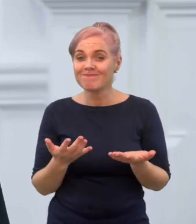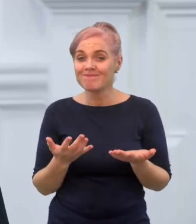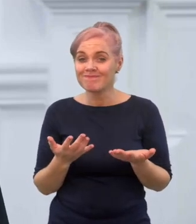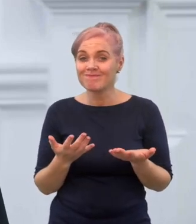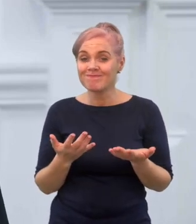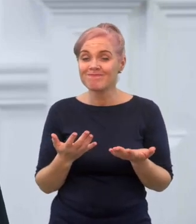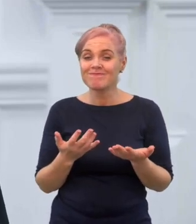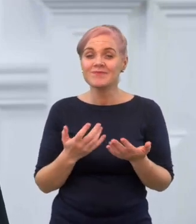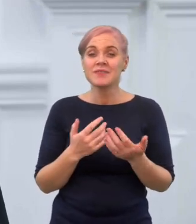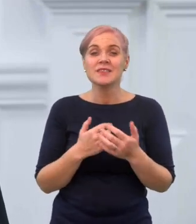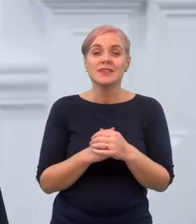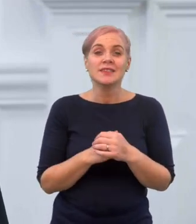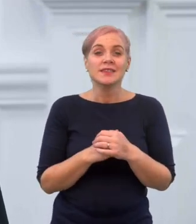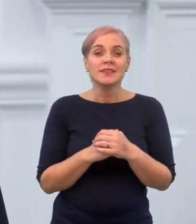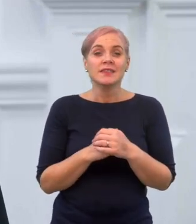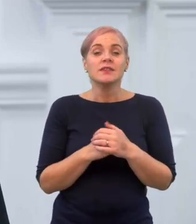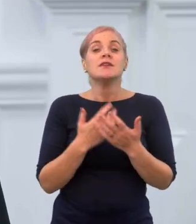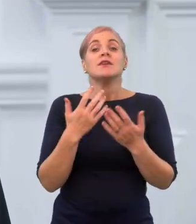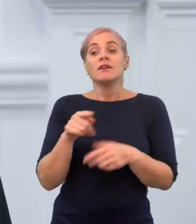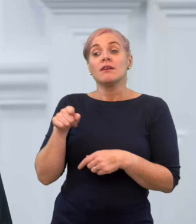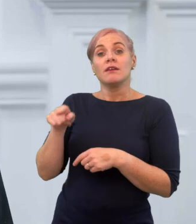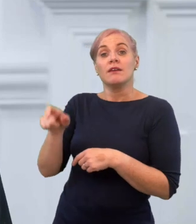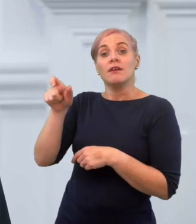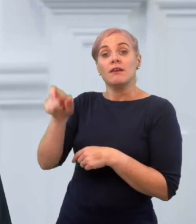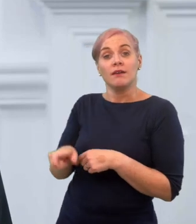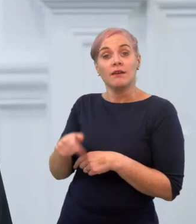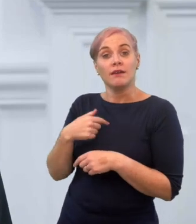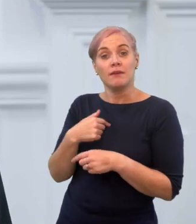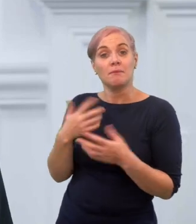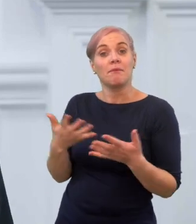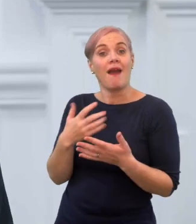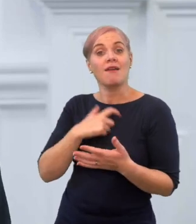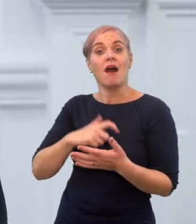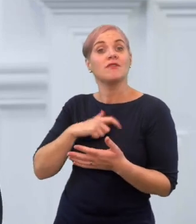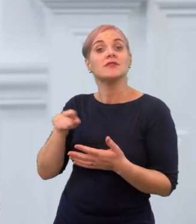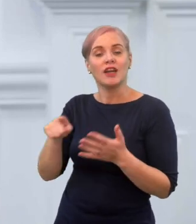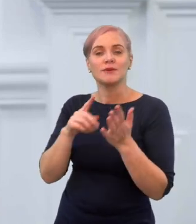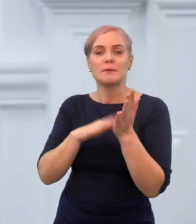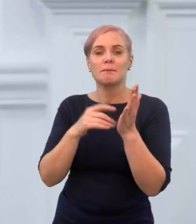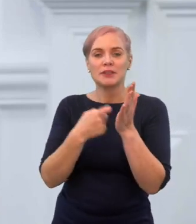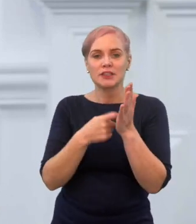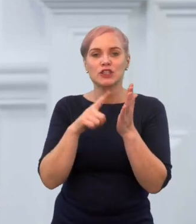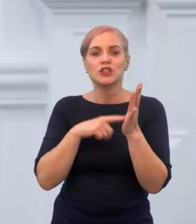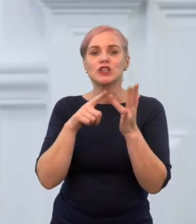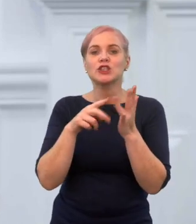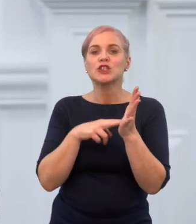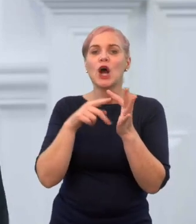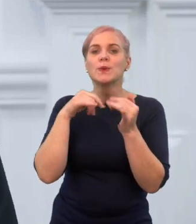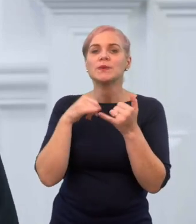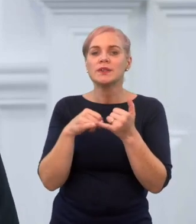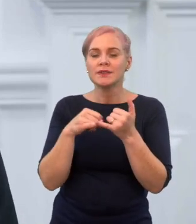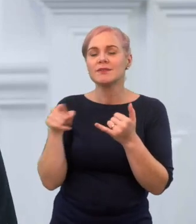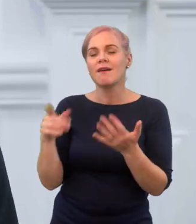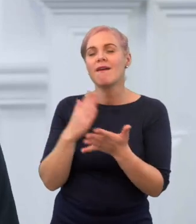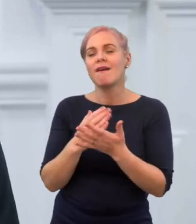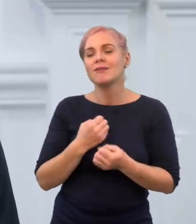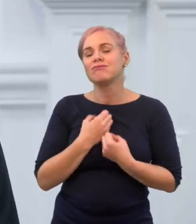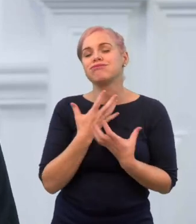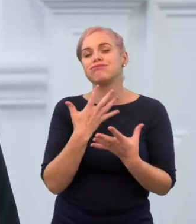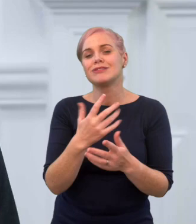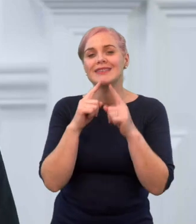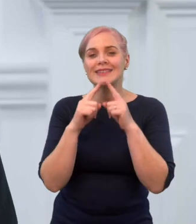interest in Jazz. And the final character I play is Mr. Jones,